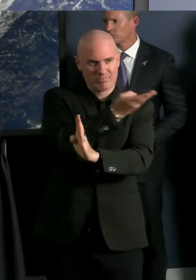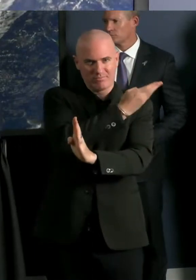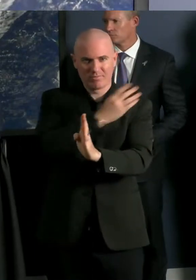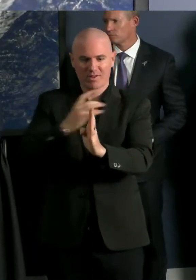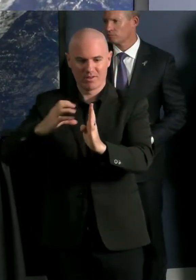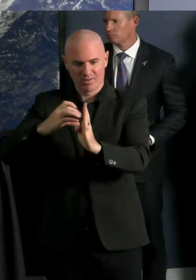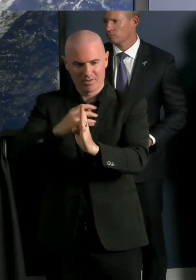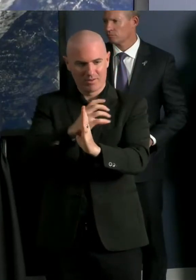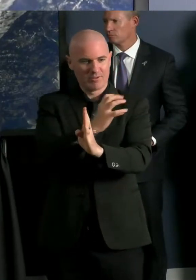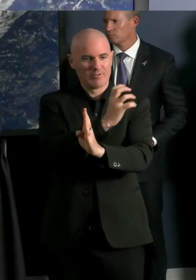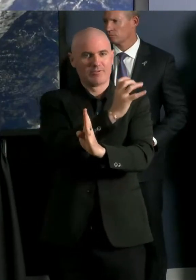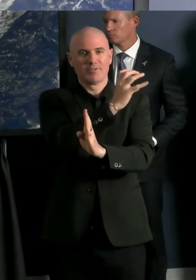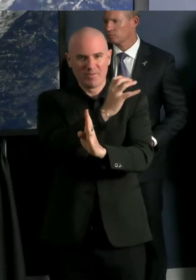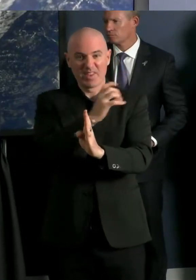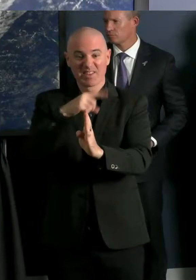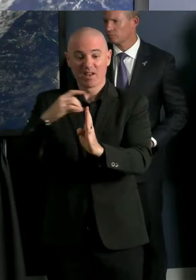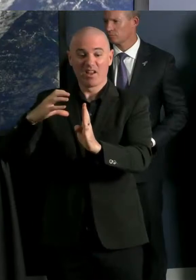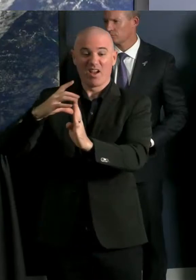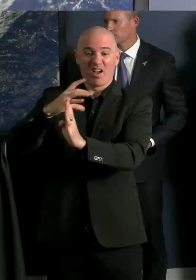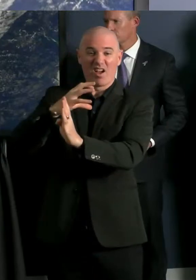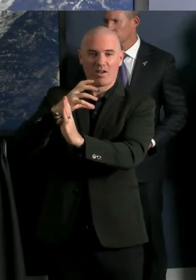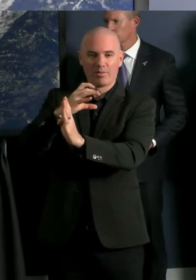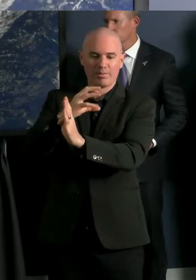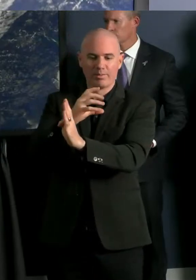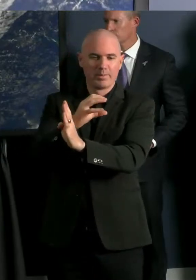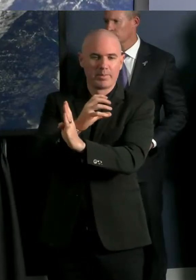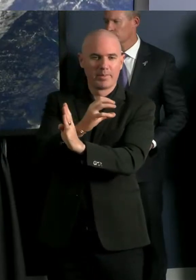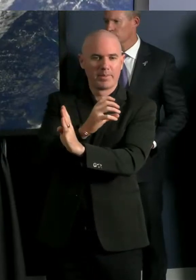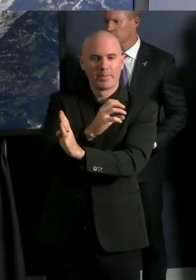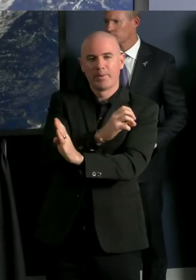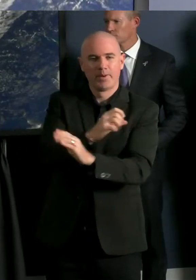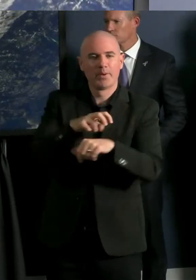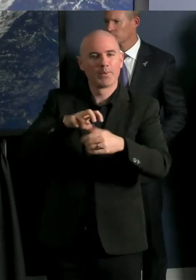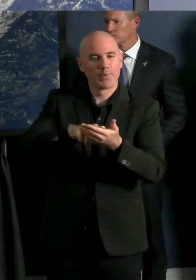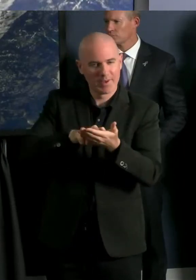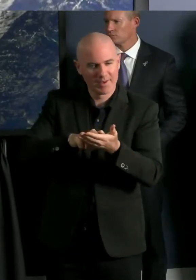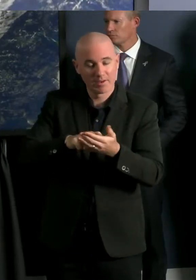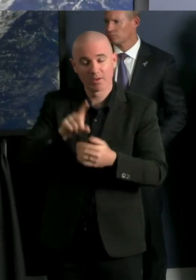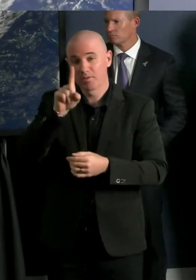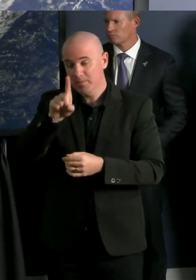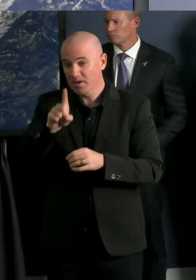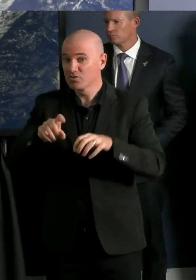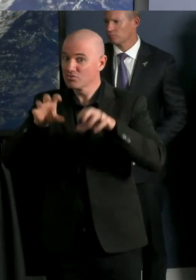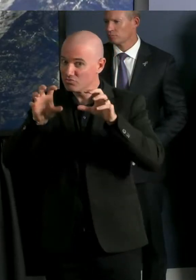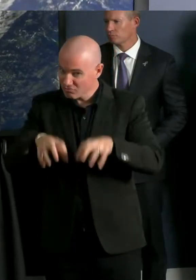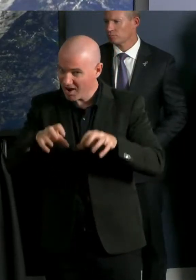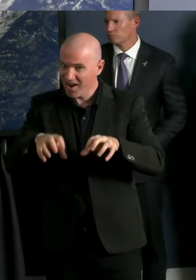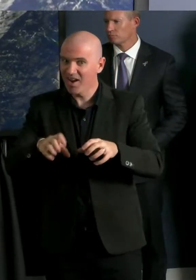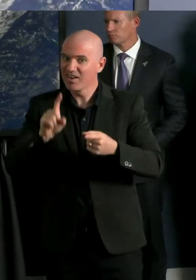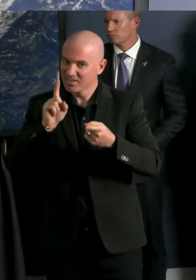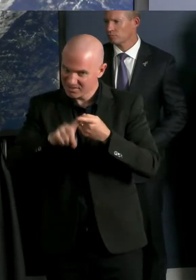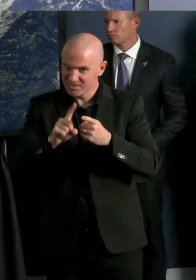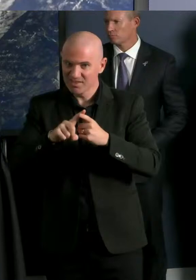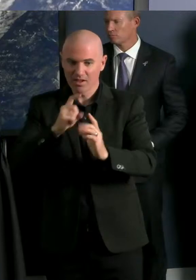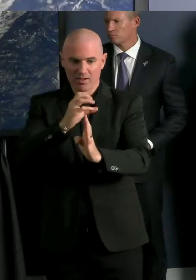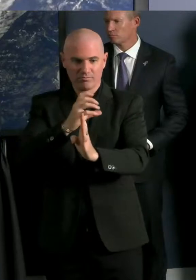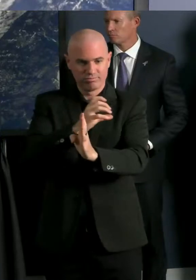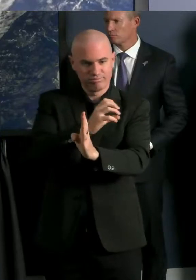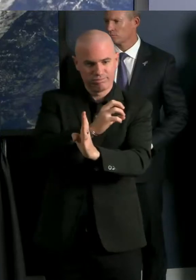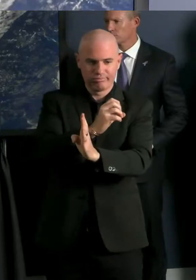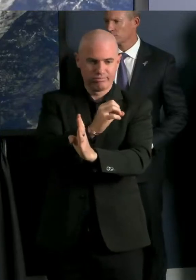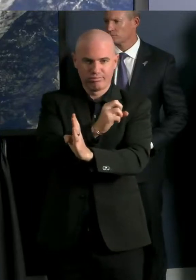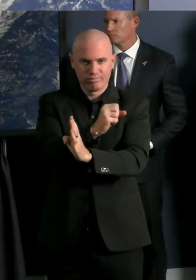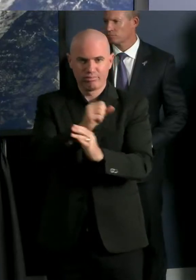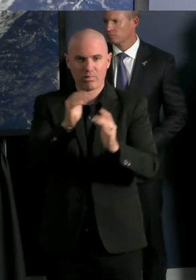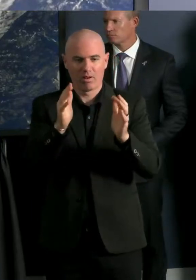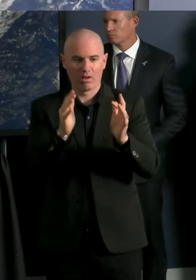strength decrease in intensity. However, the rainfall associated with this will still linger while that system is a tropical